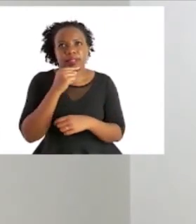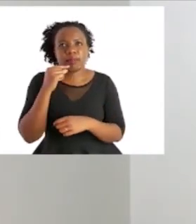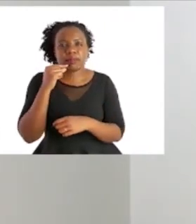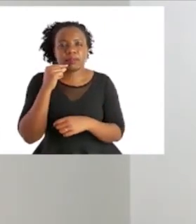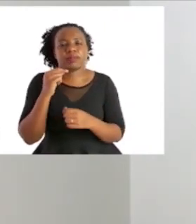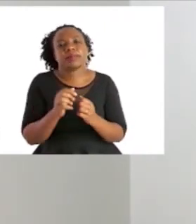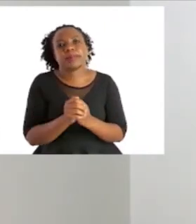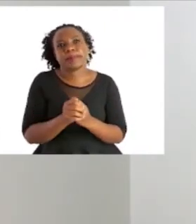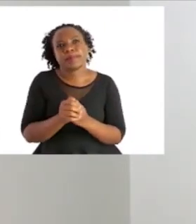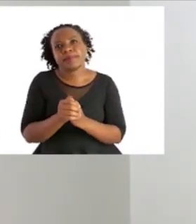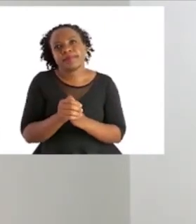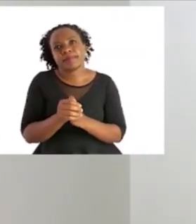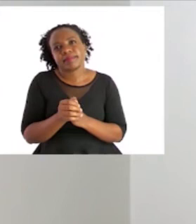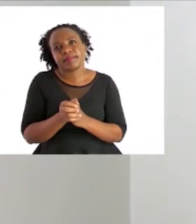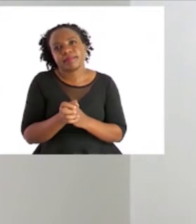names.